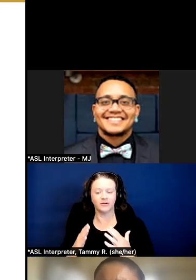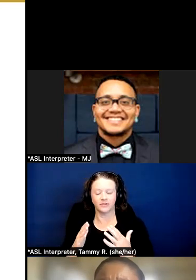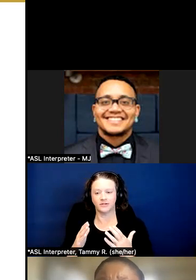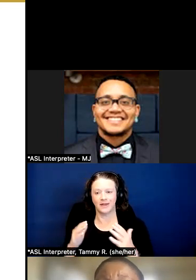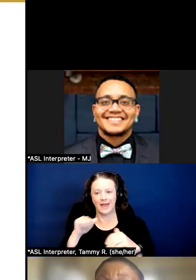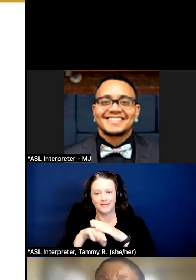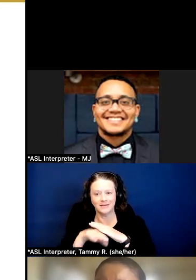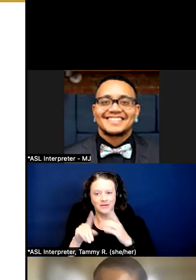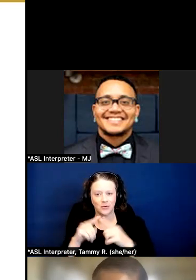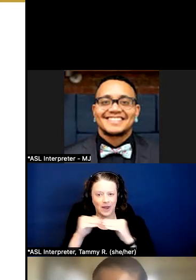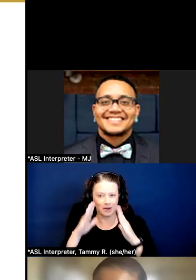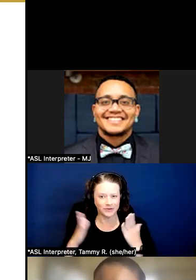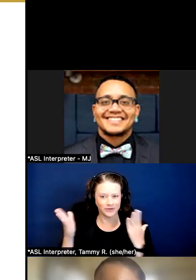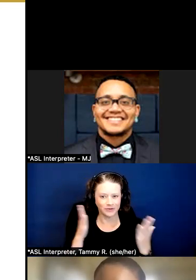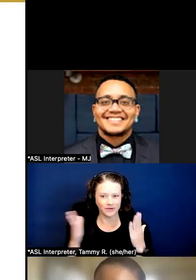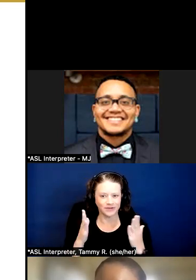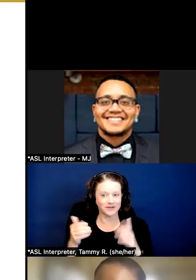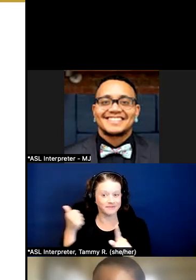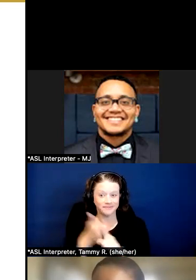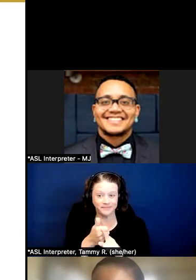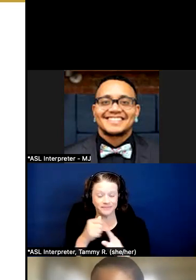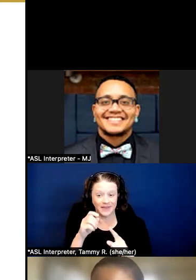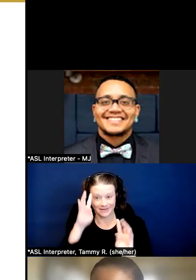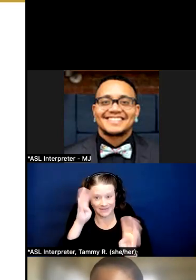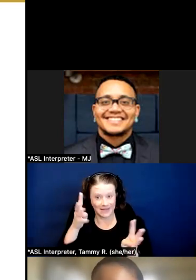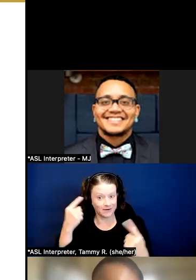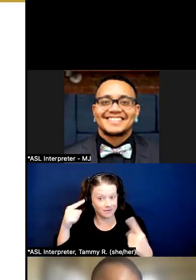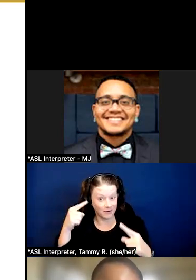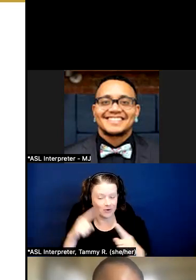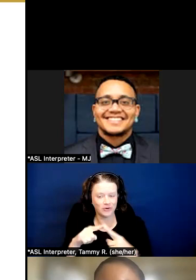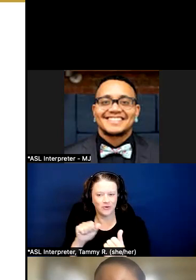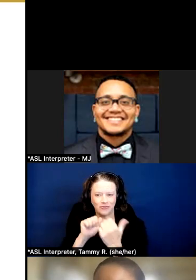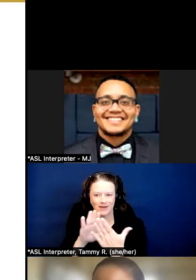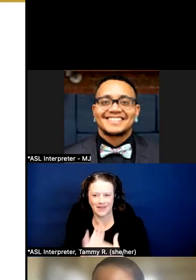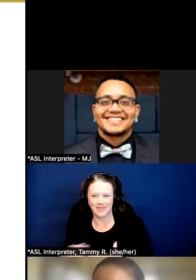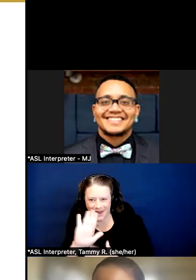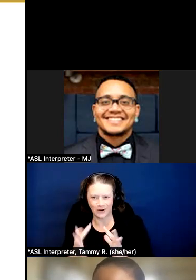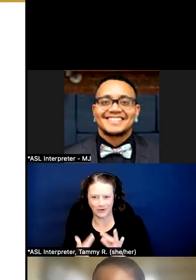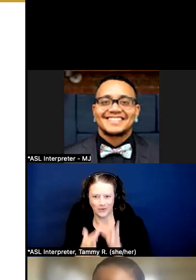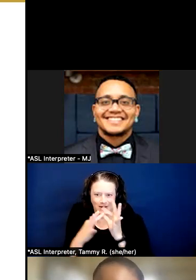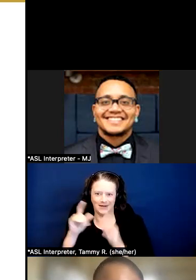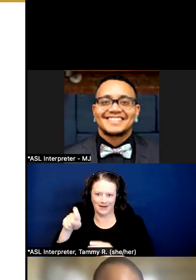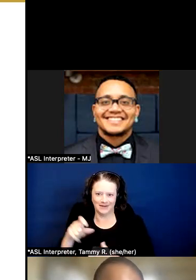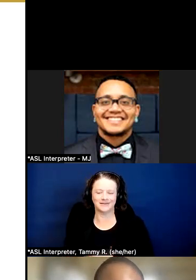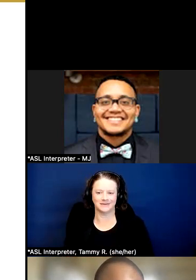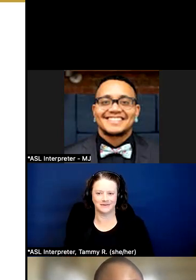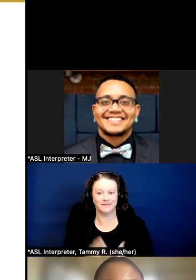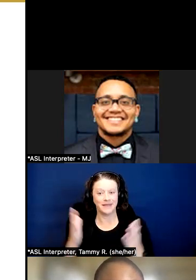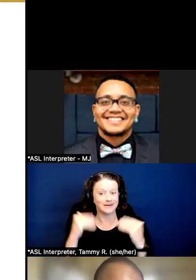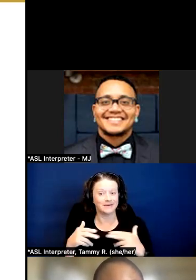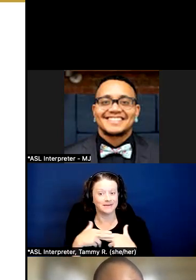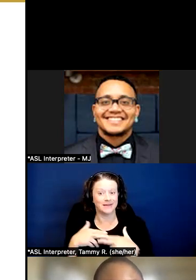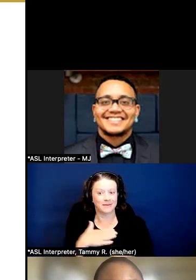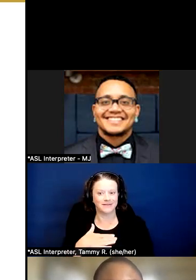services that are designed to address their unique needs. Next slide, please.